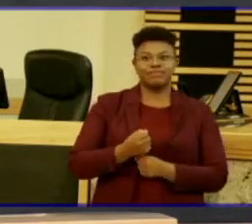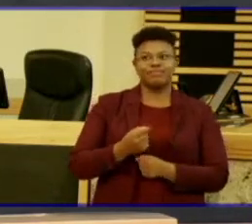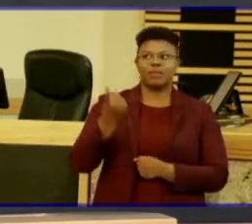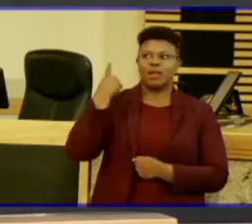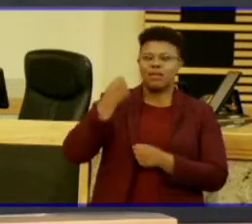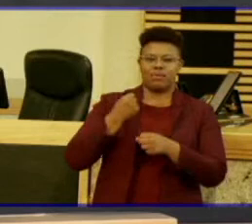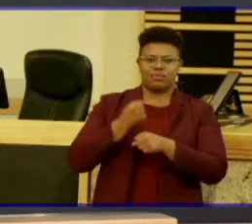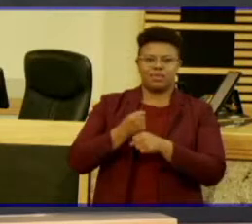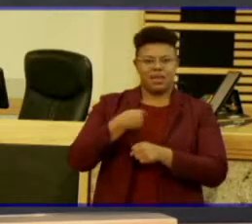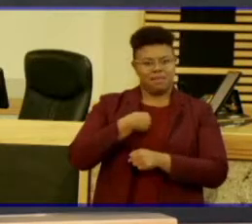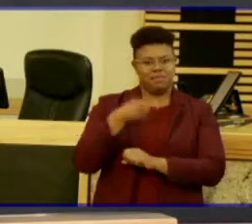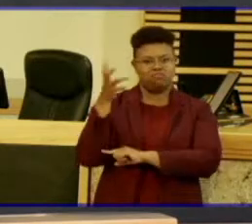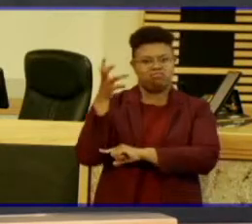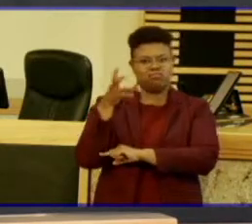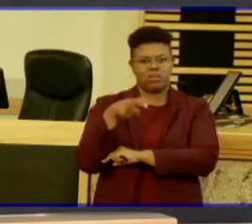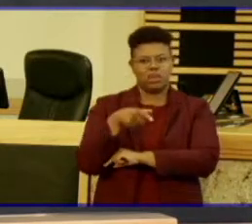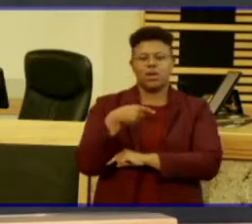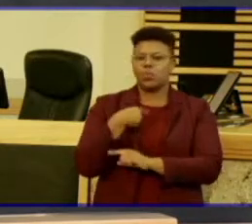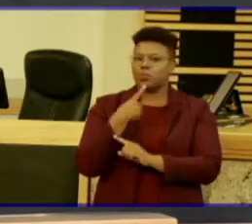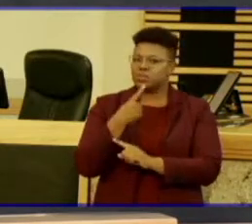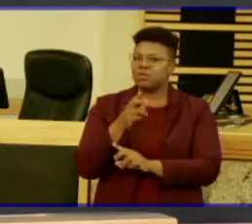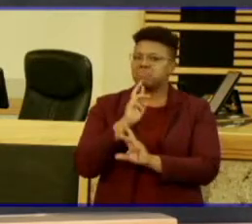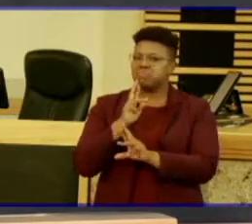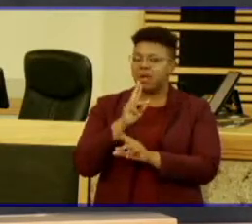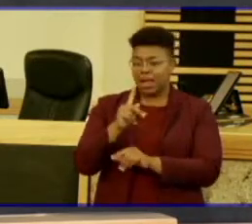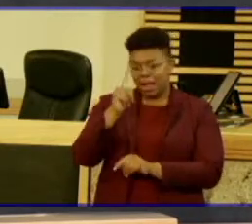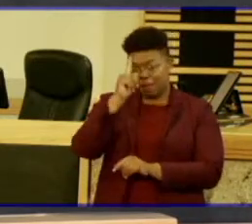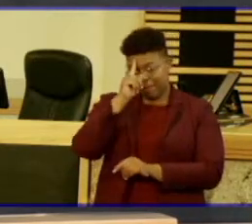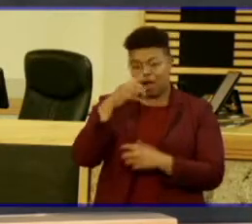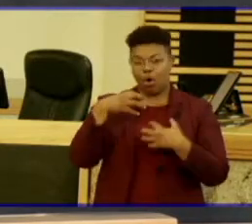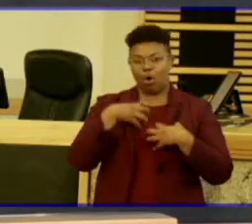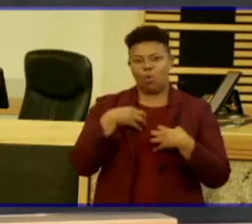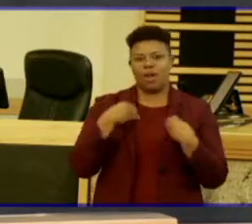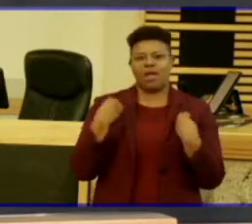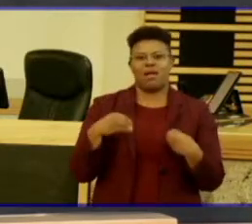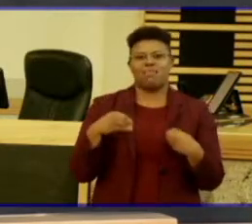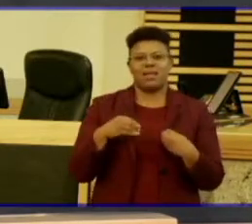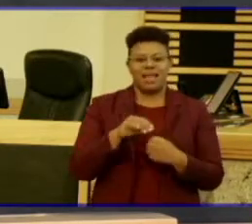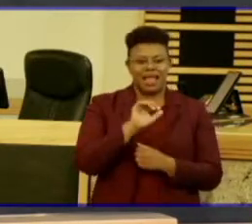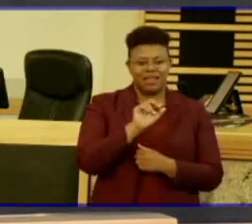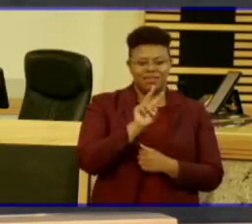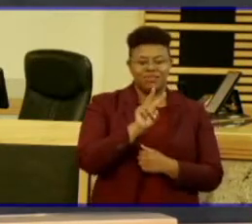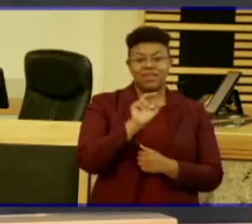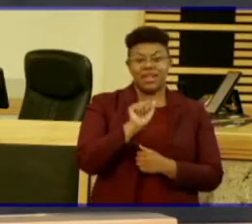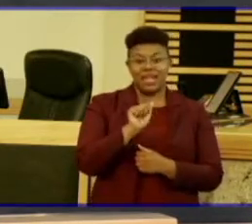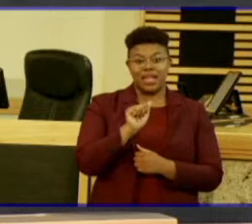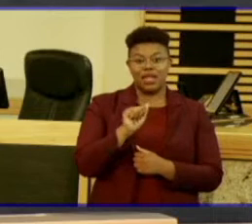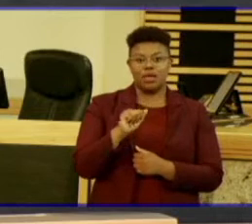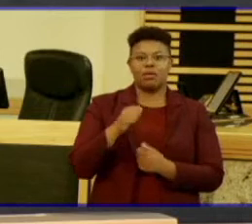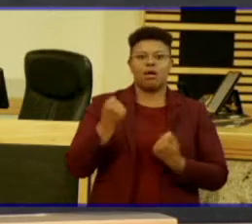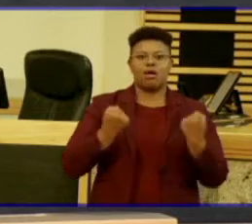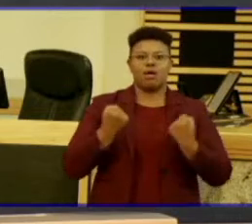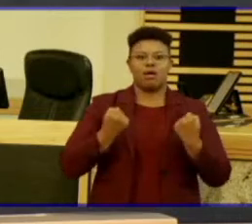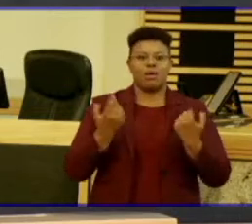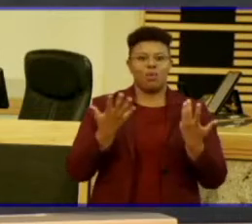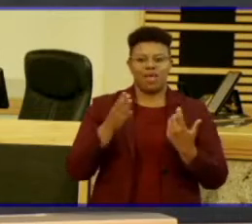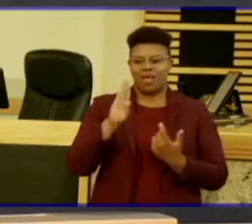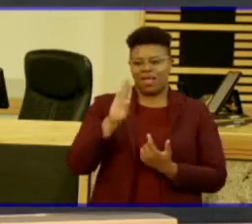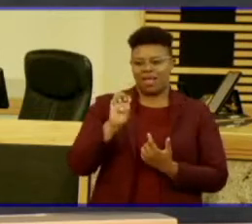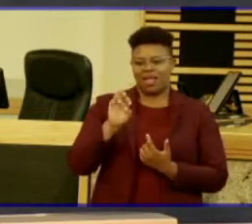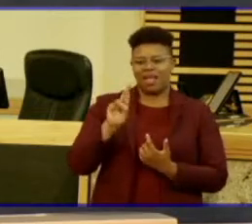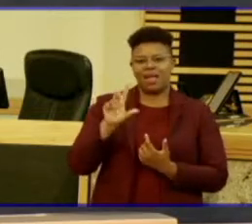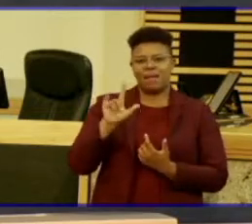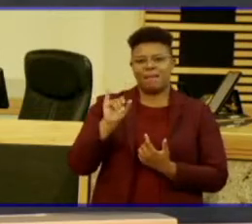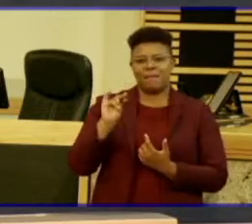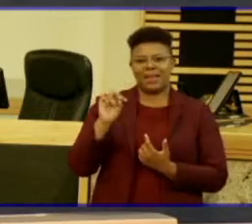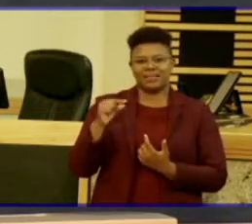we reported a huge investment by a black-owned company, VA Automotive in Berlin, which is operating a